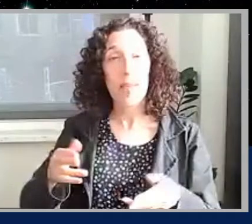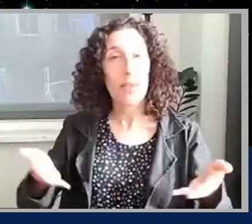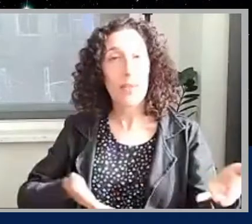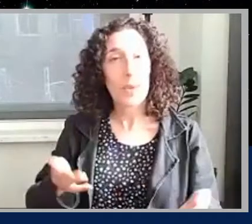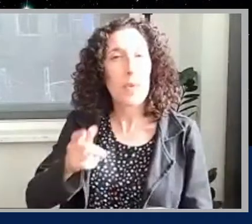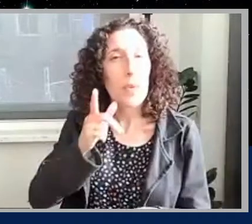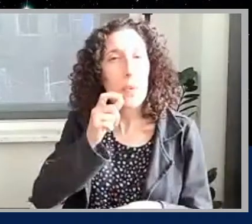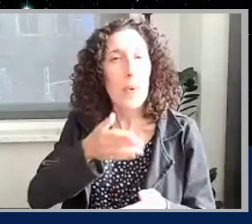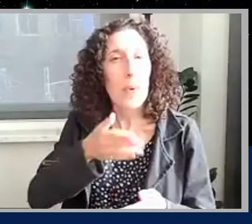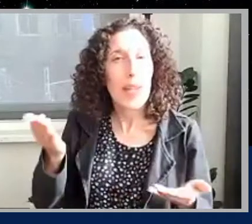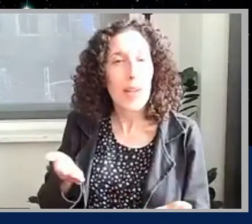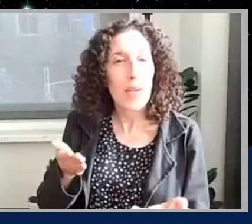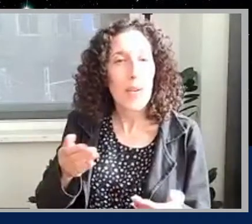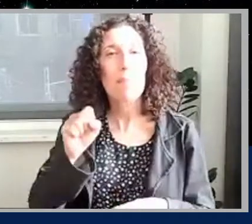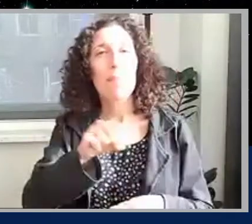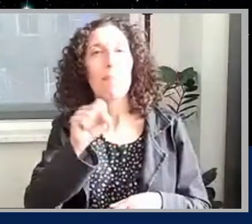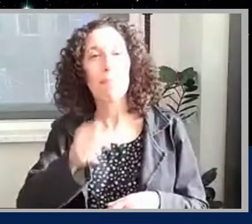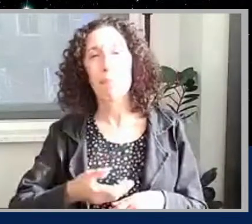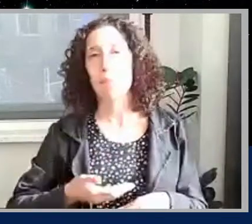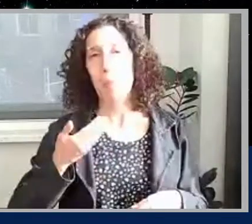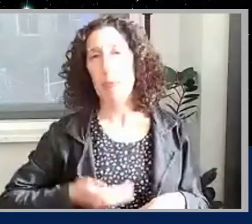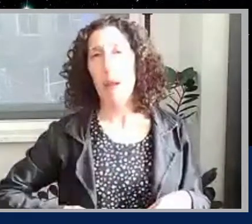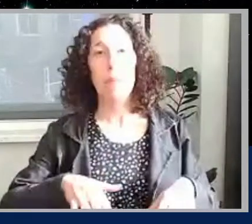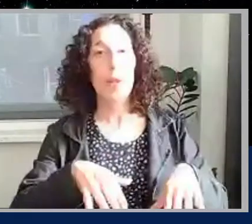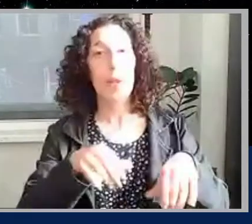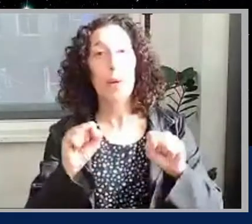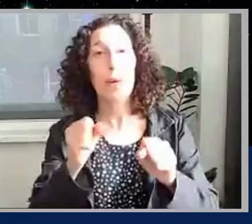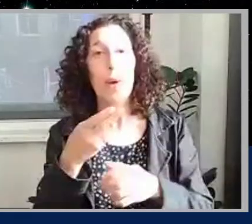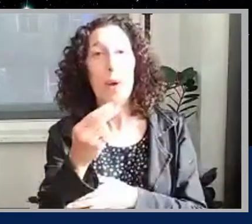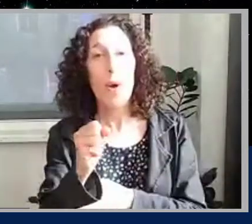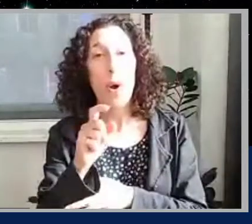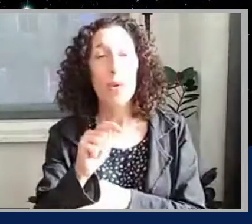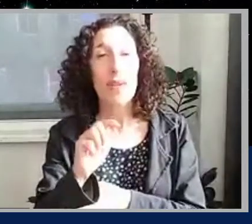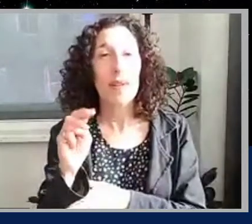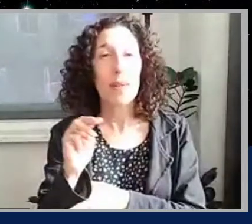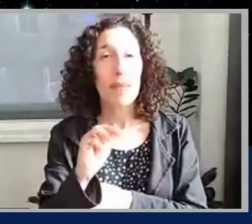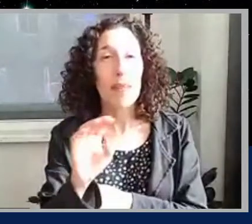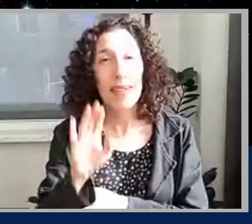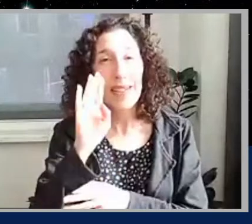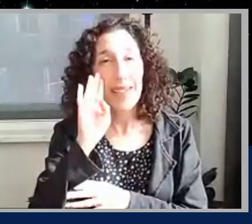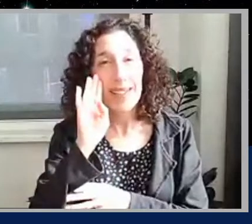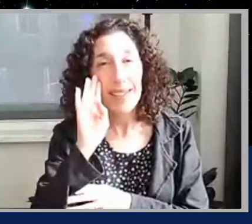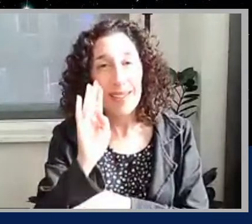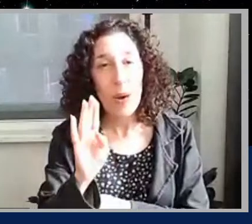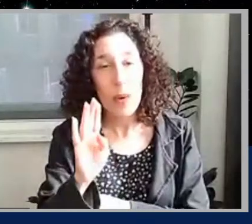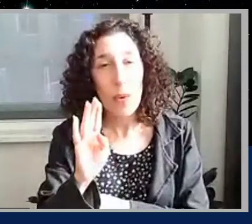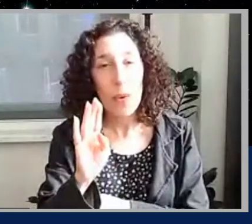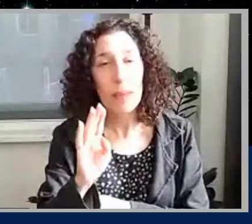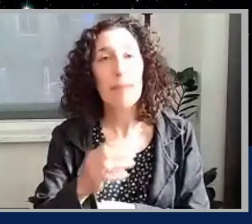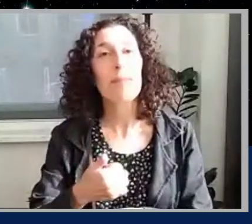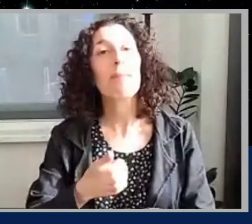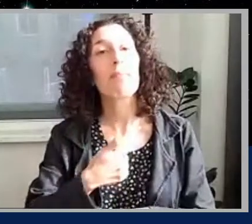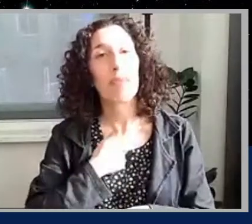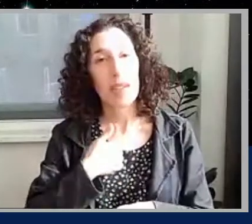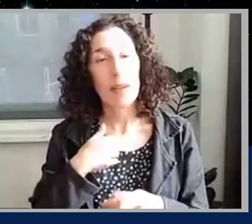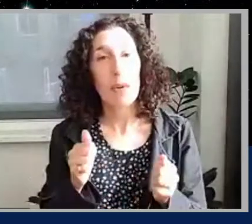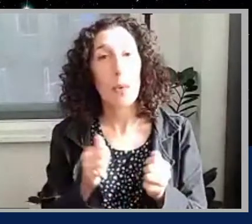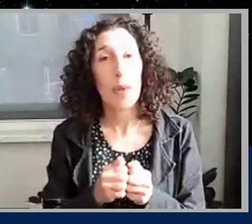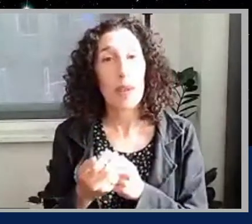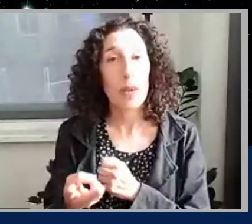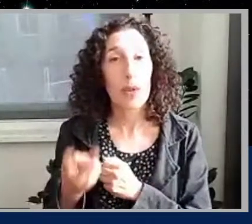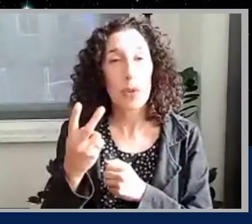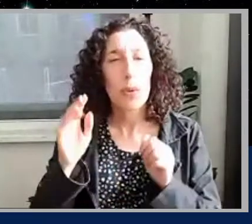y'all. All right. So, hi, everybody. Today, full disclosure, I'm joined by two awesome women that